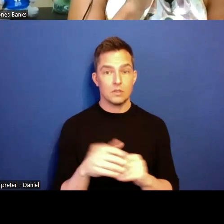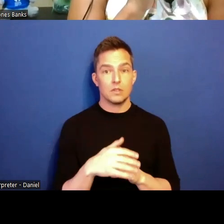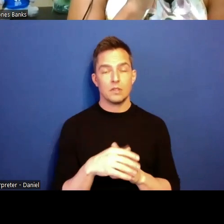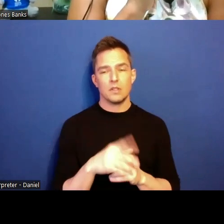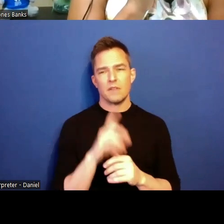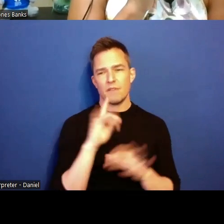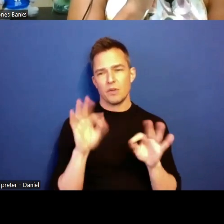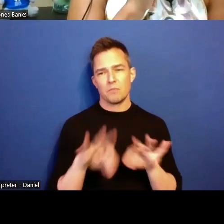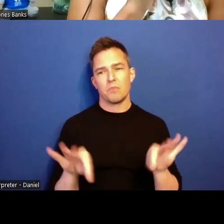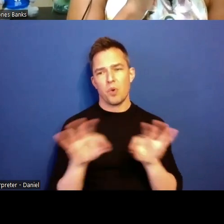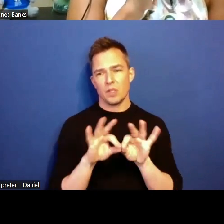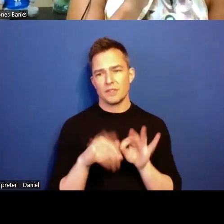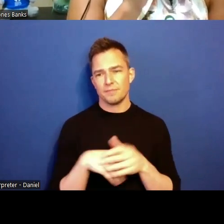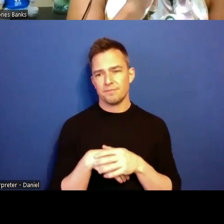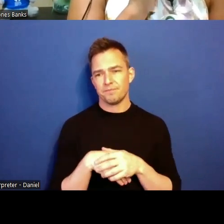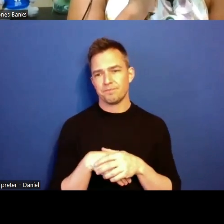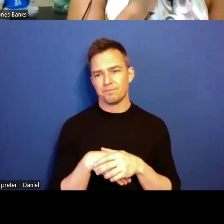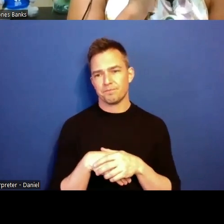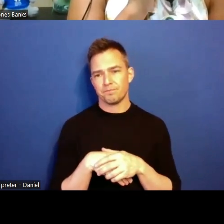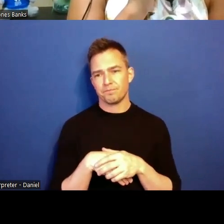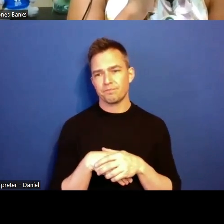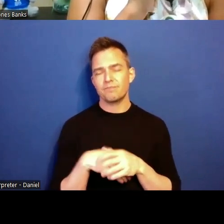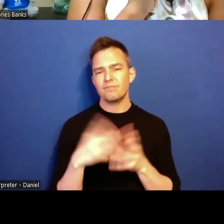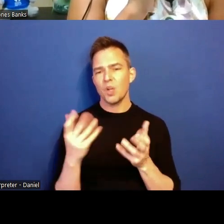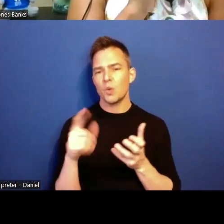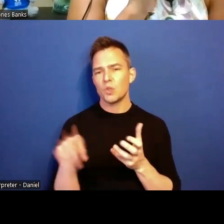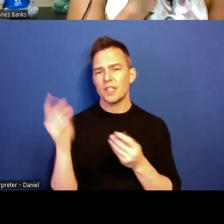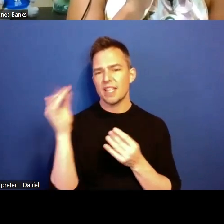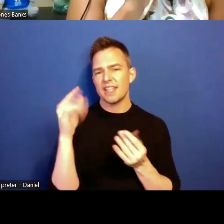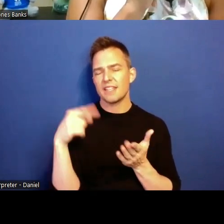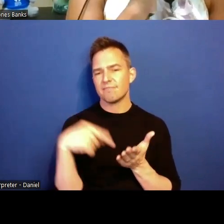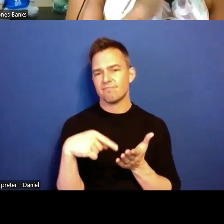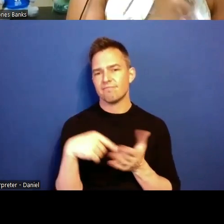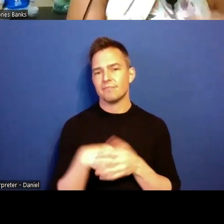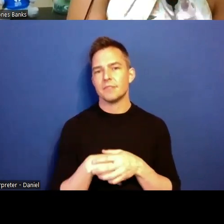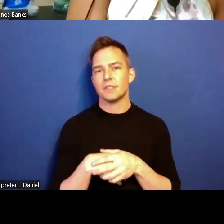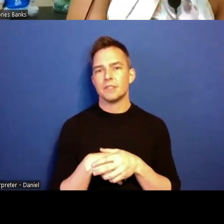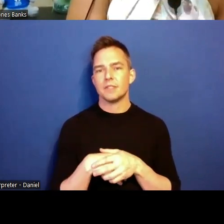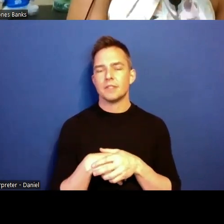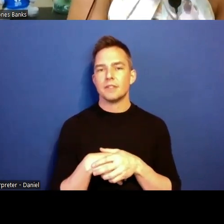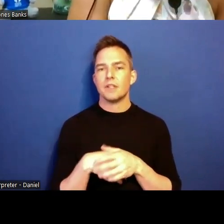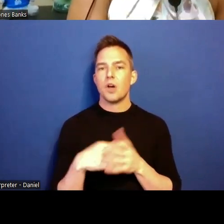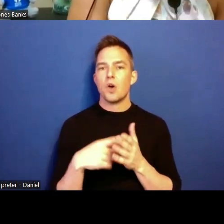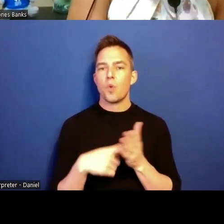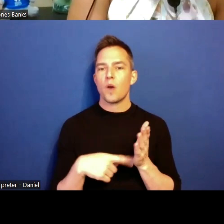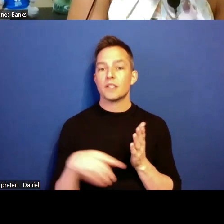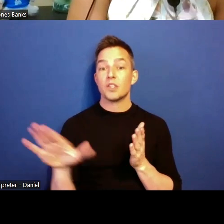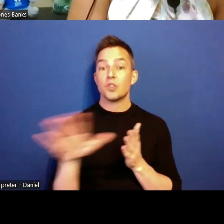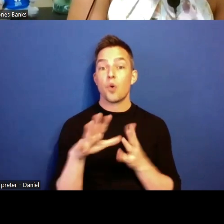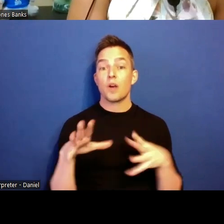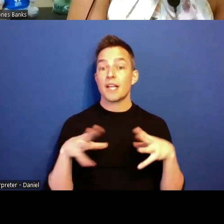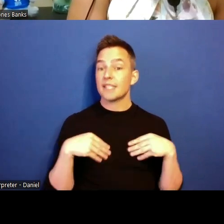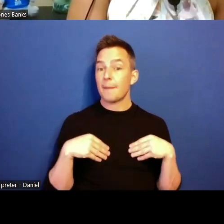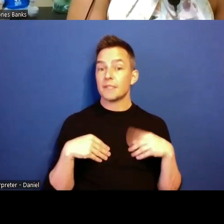very important to me, I want you to think about this. What is your